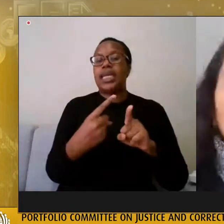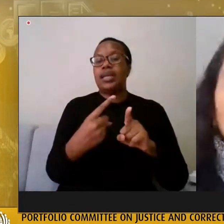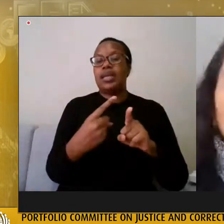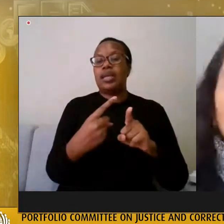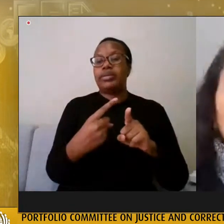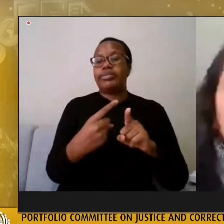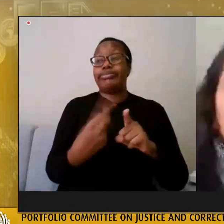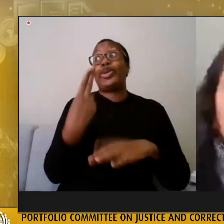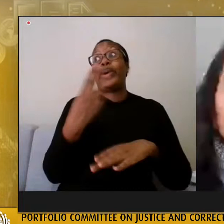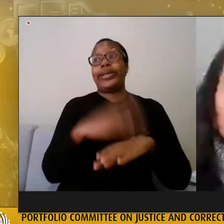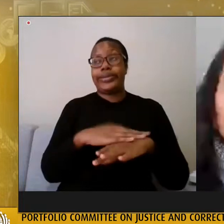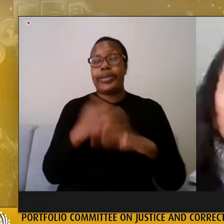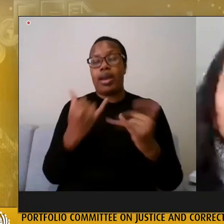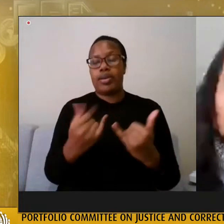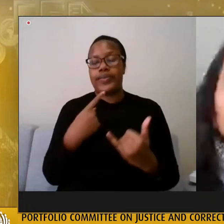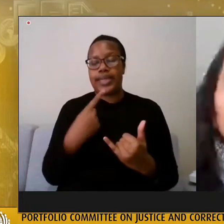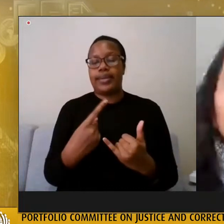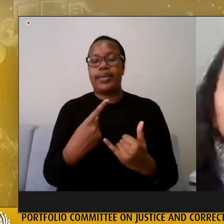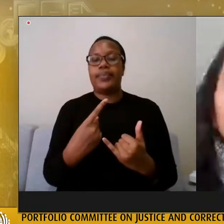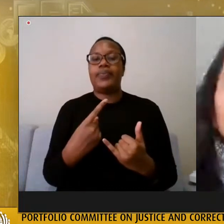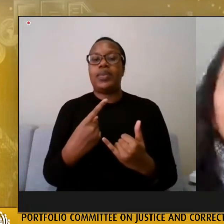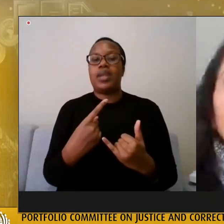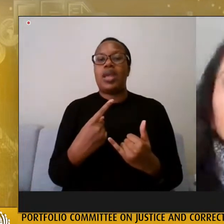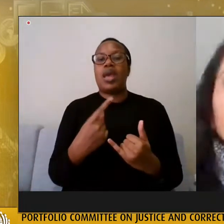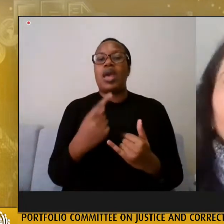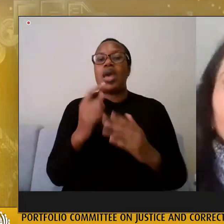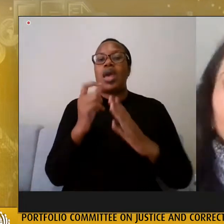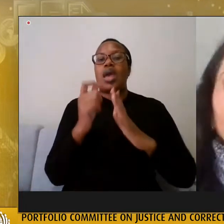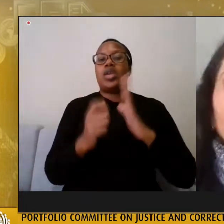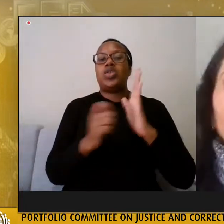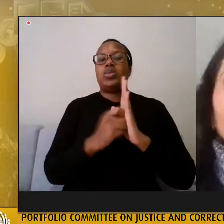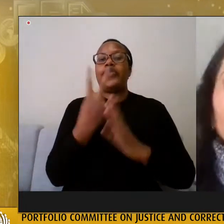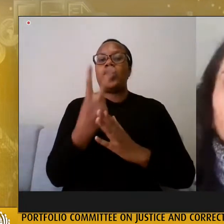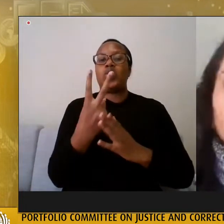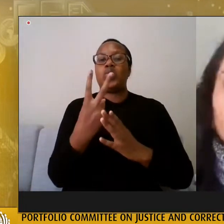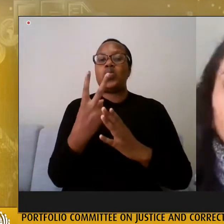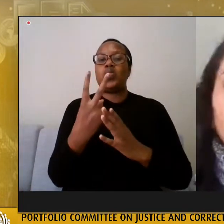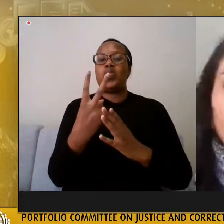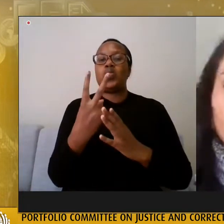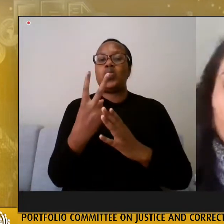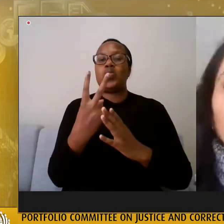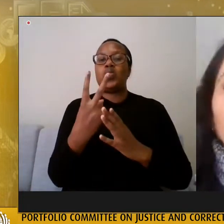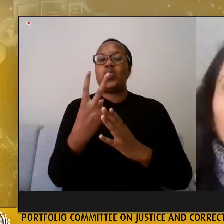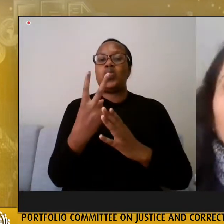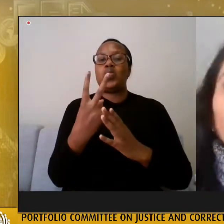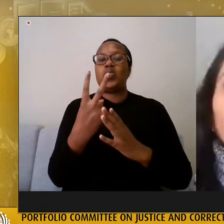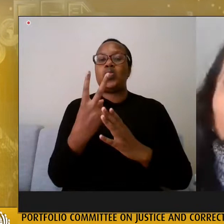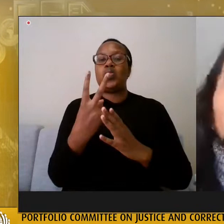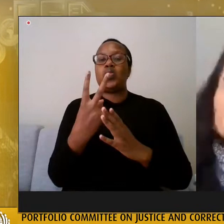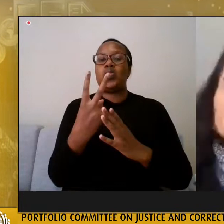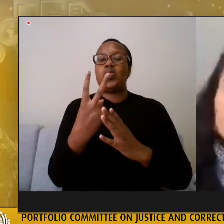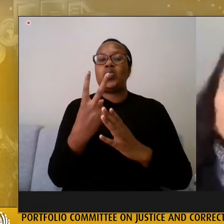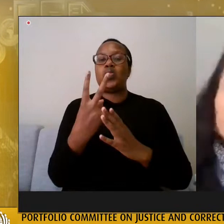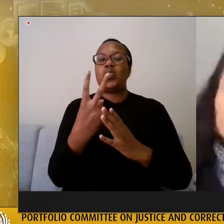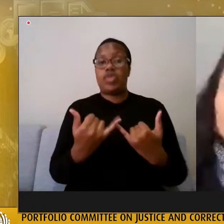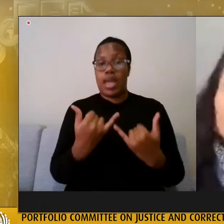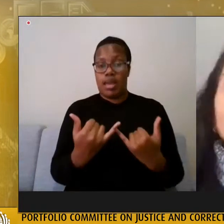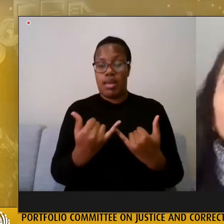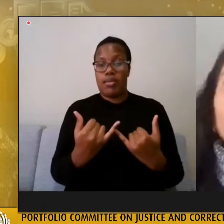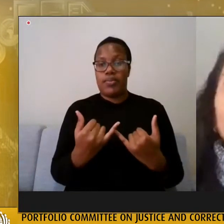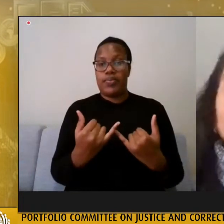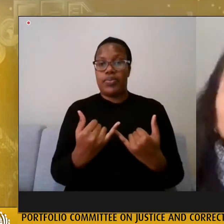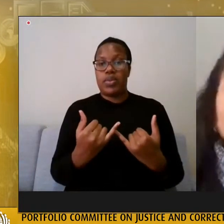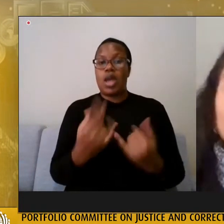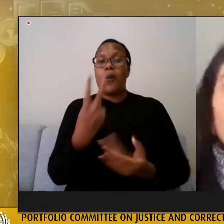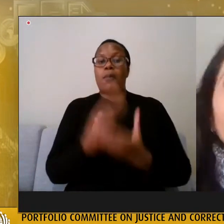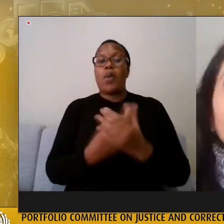now, that in terms of the two matters that have been presented today, both committees